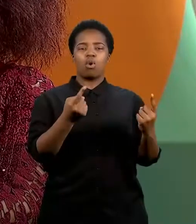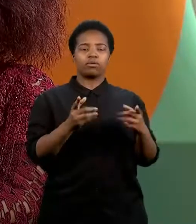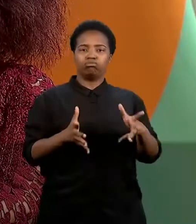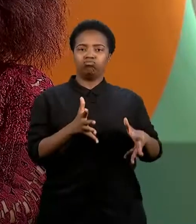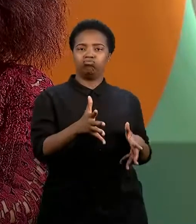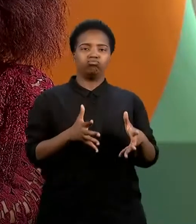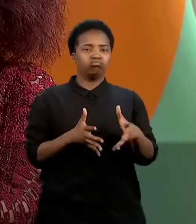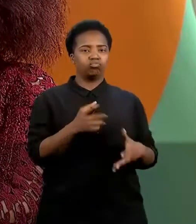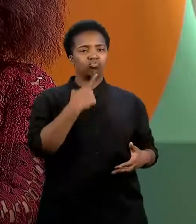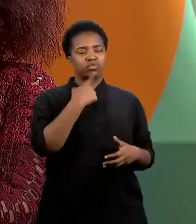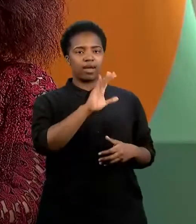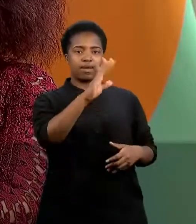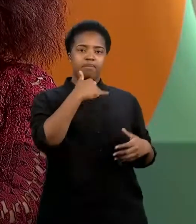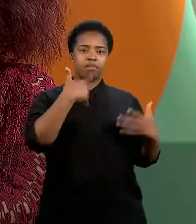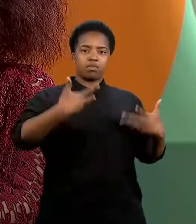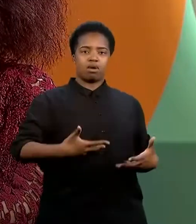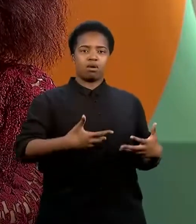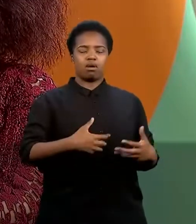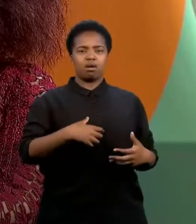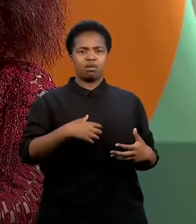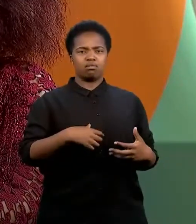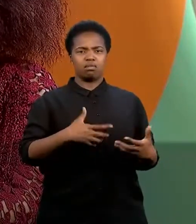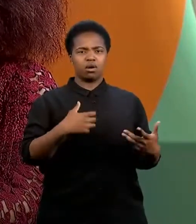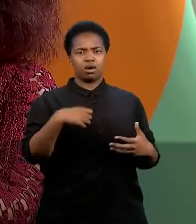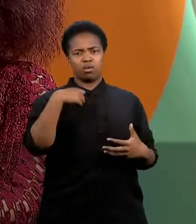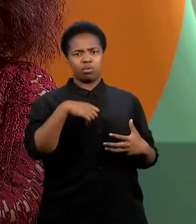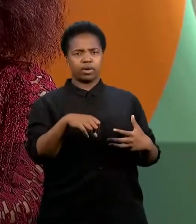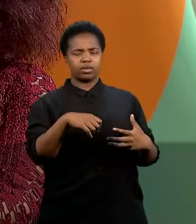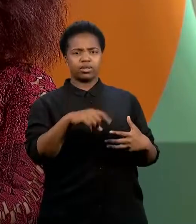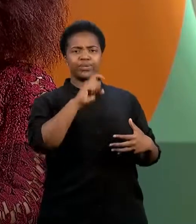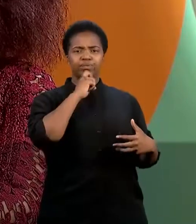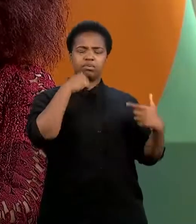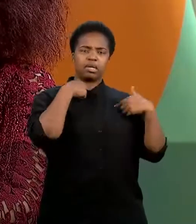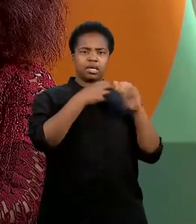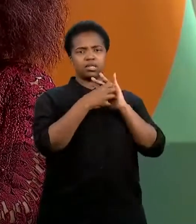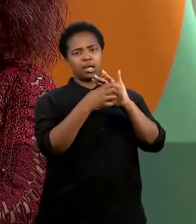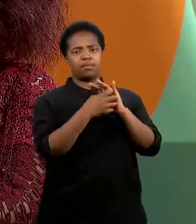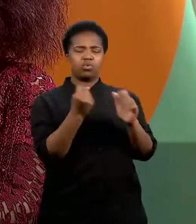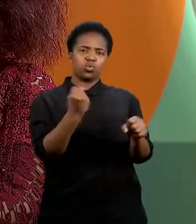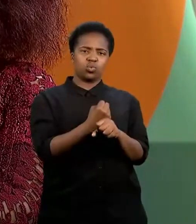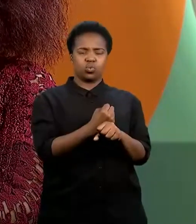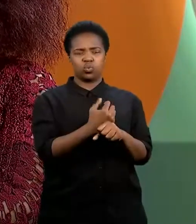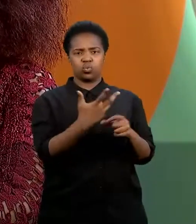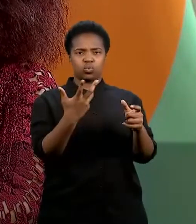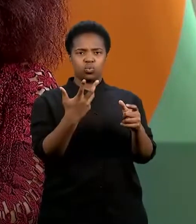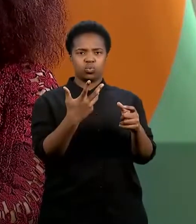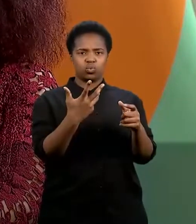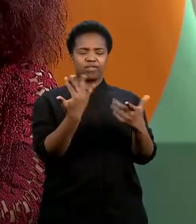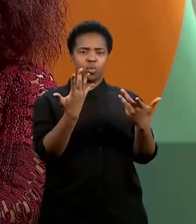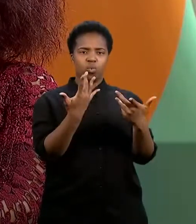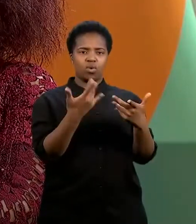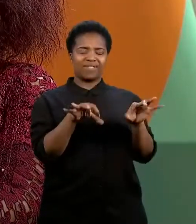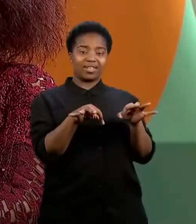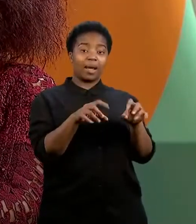shop and say that here I am, I want you guys to like use me as an example or to do mannequins and all that. So the minute